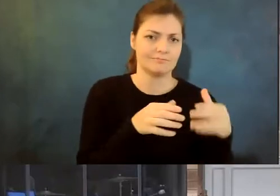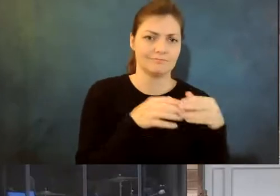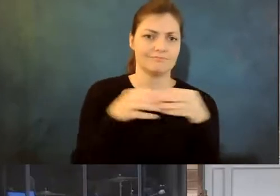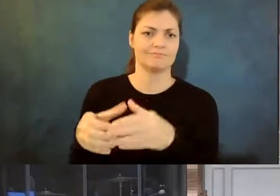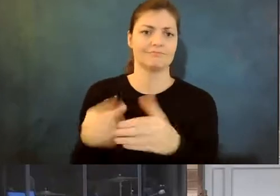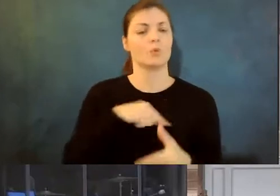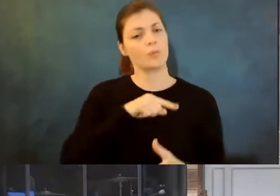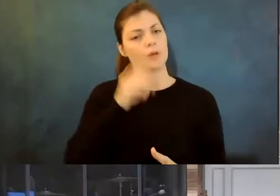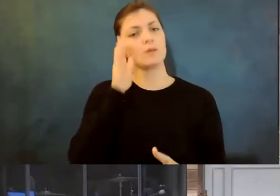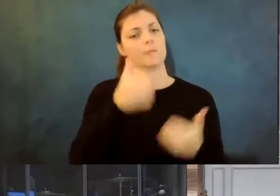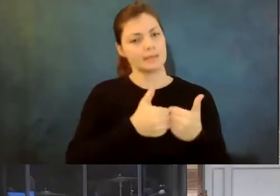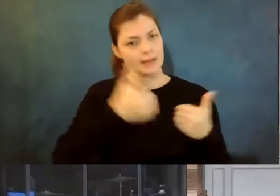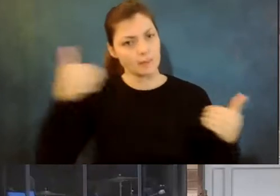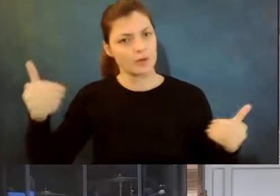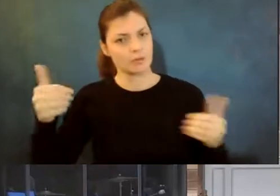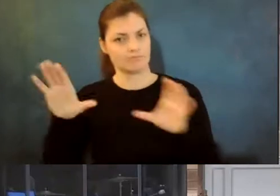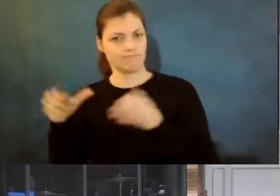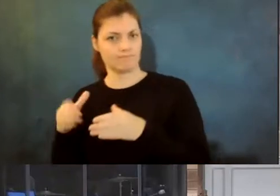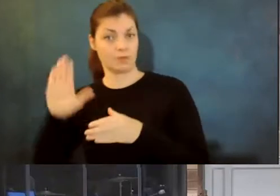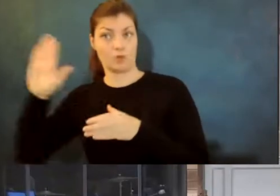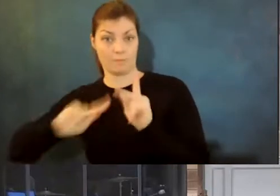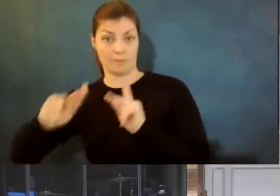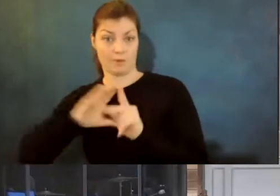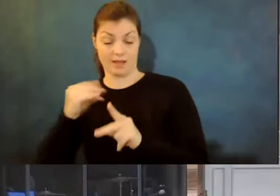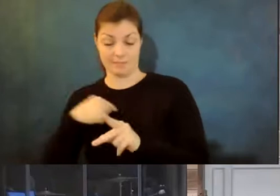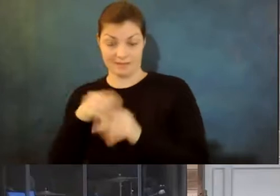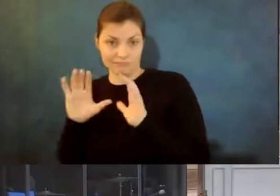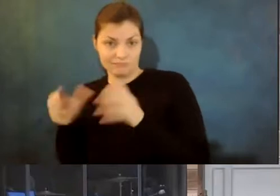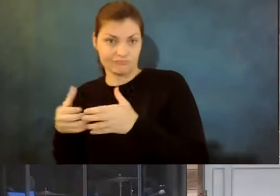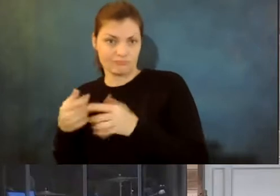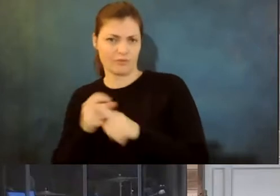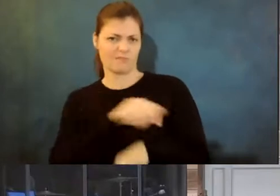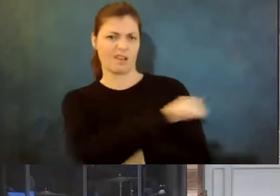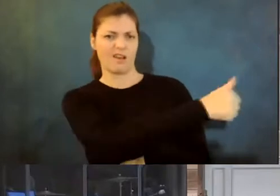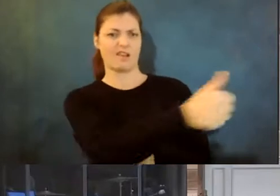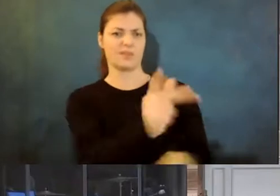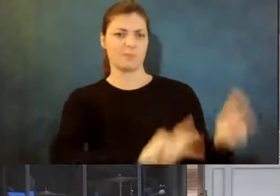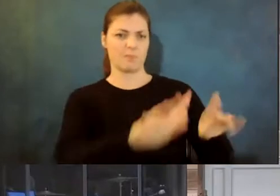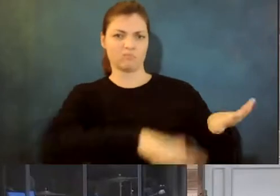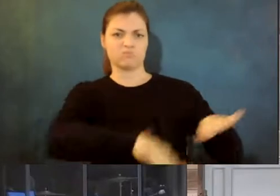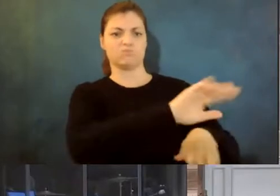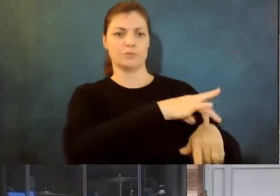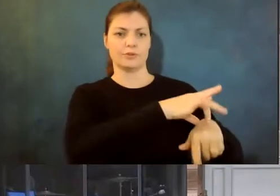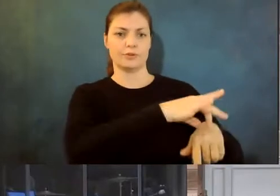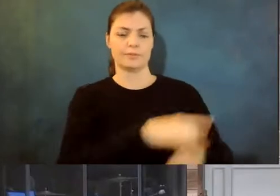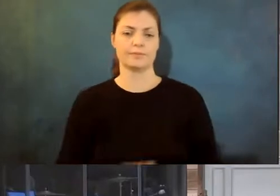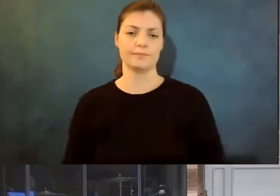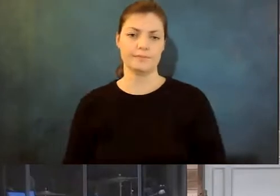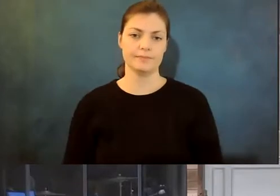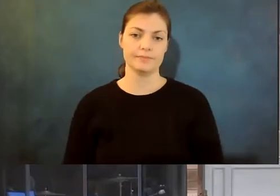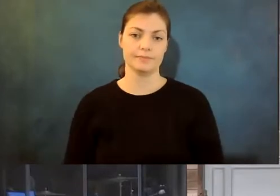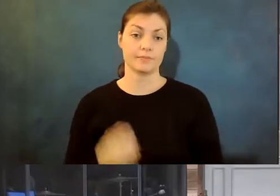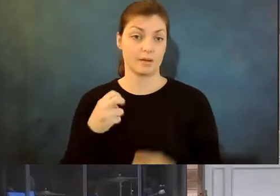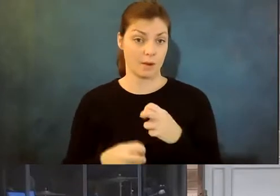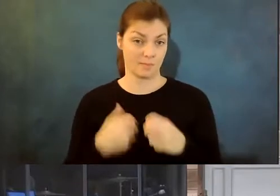shall be separate, your people and I, from all the people who are on the face of the earth." The